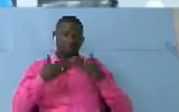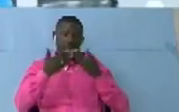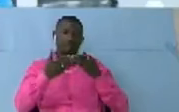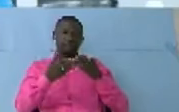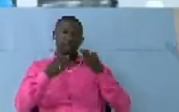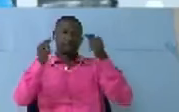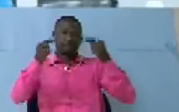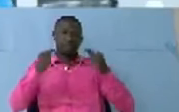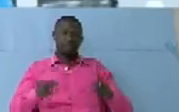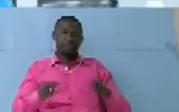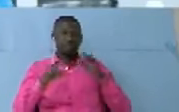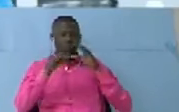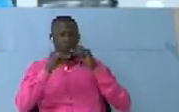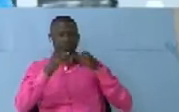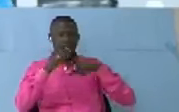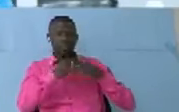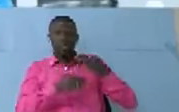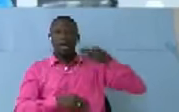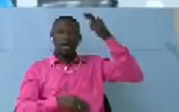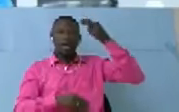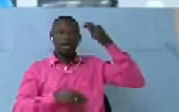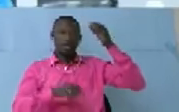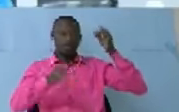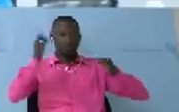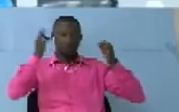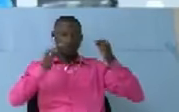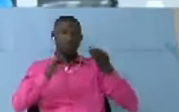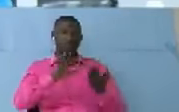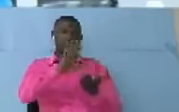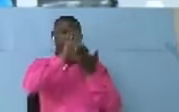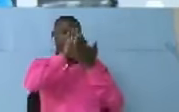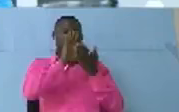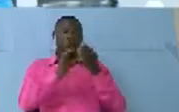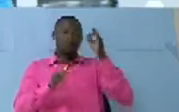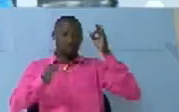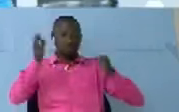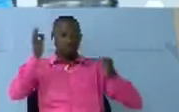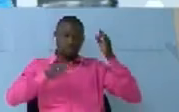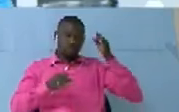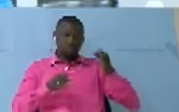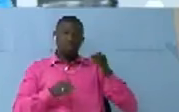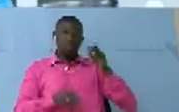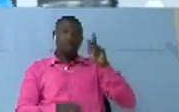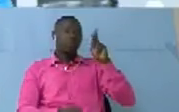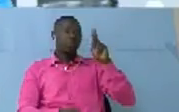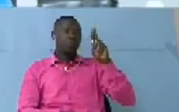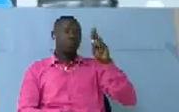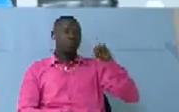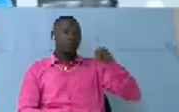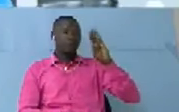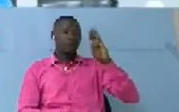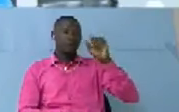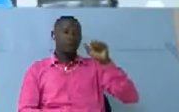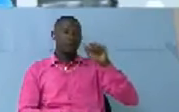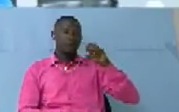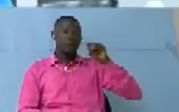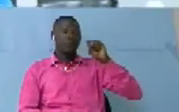Court before Justice Kumbasila Kamara. Before Justice Kumbasila Kamara. So now shooting went to. It was where I recognized